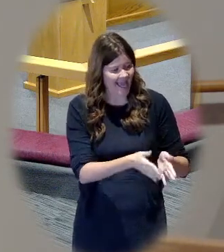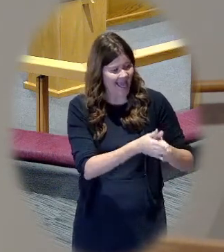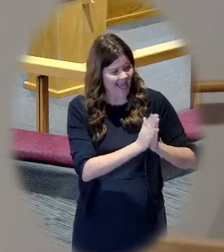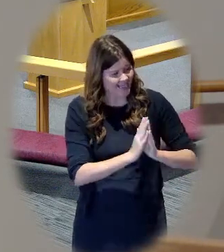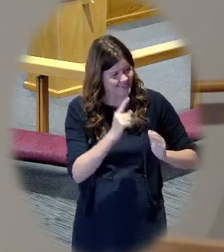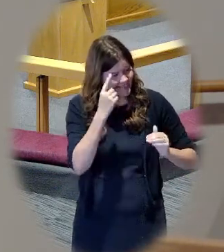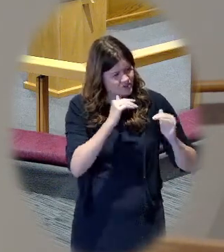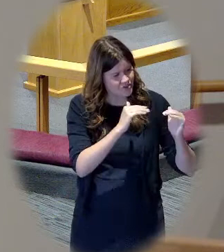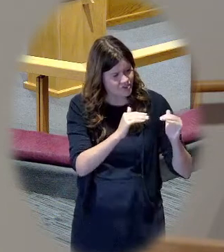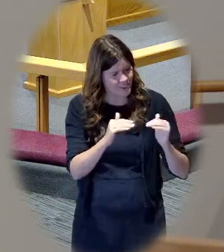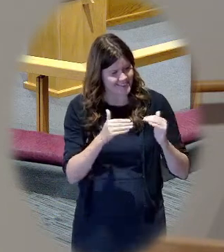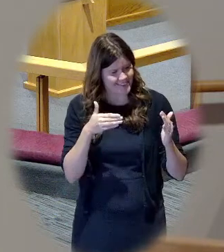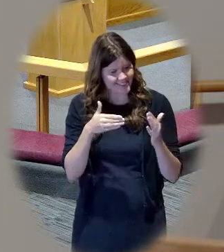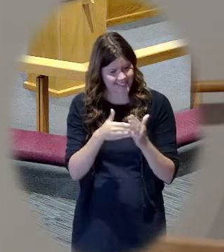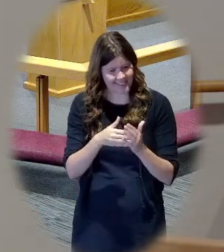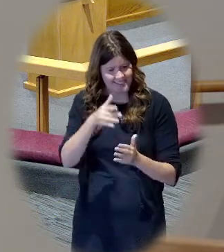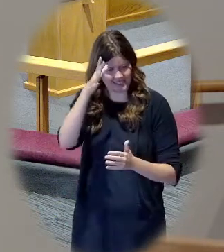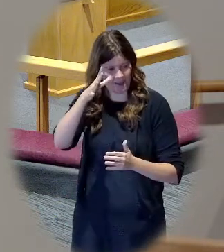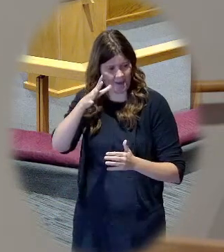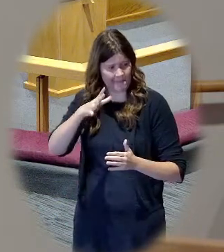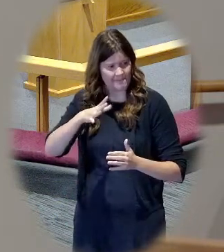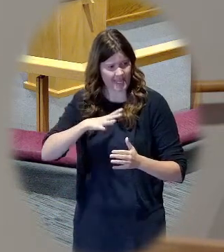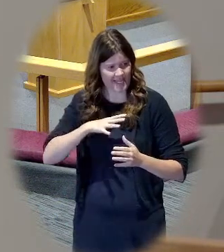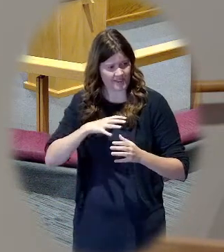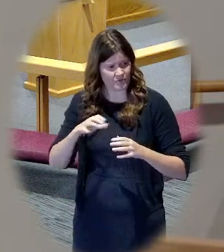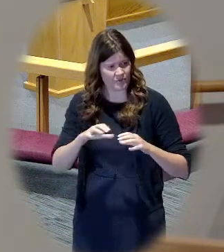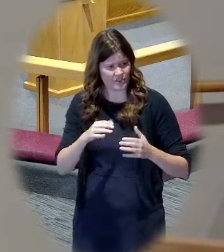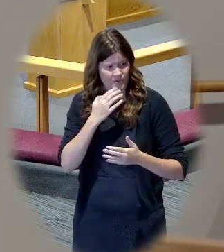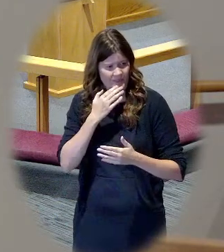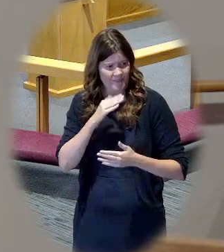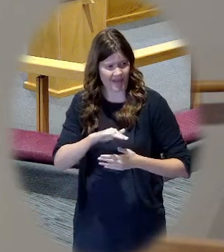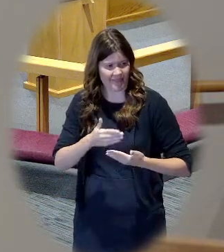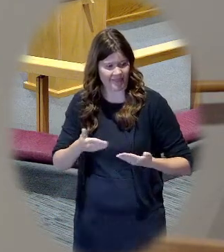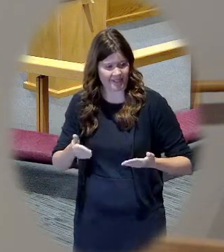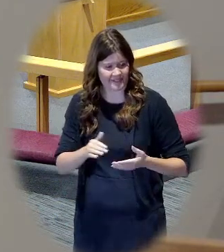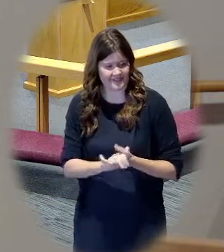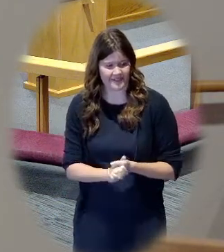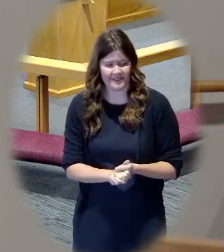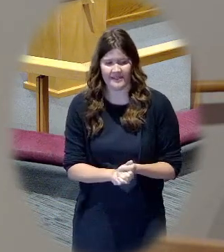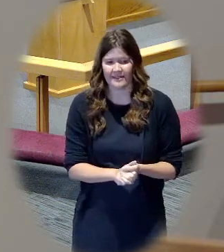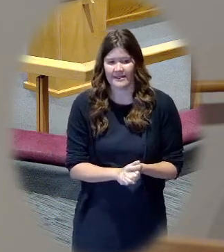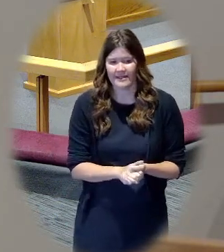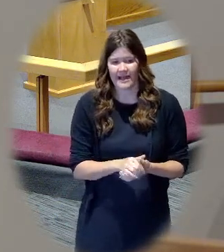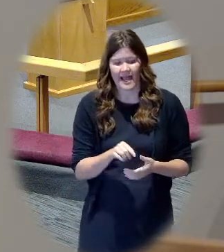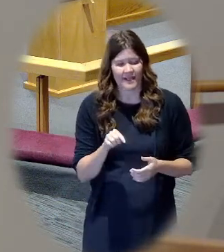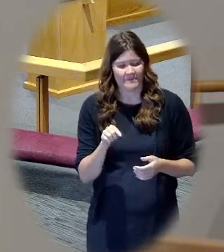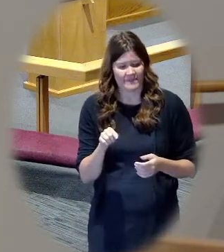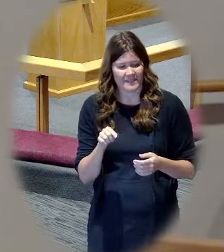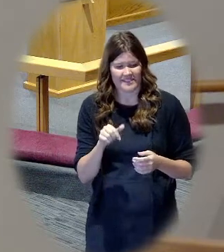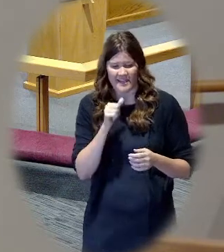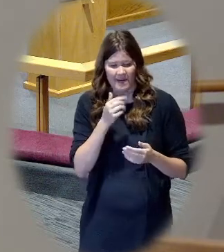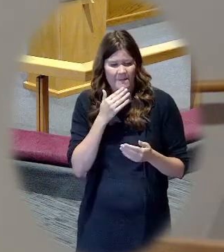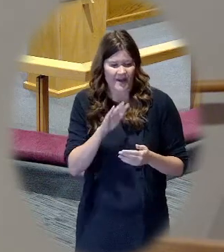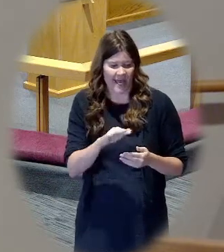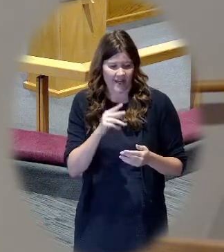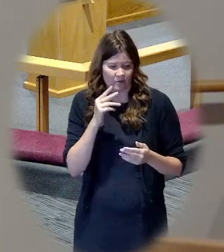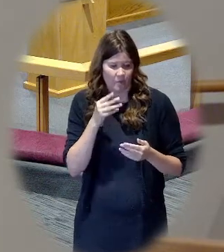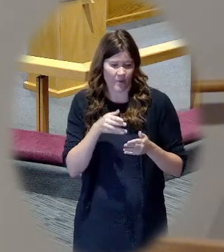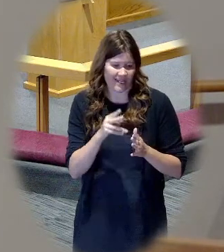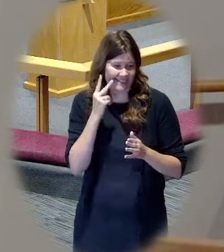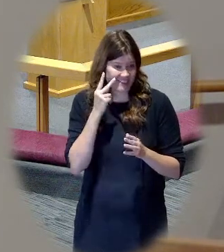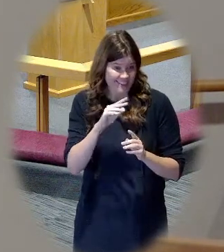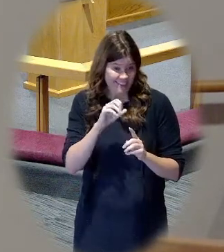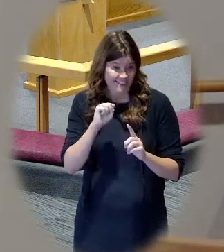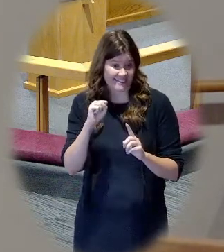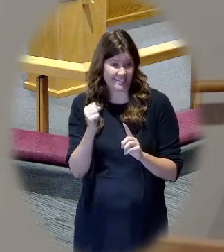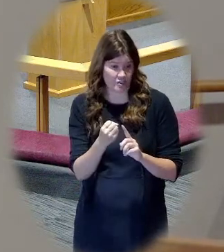for justice against her adversary. Which is certainly not a bad way to see the situation, but the Greek word here